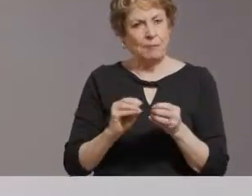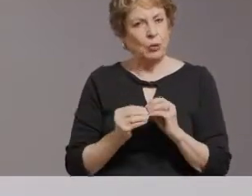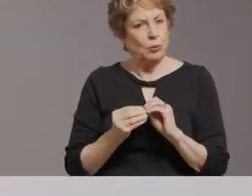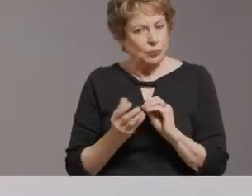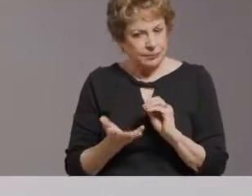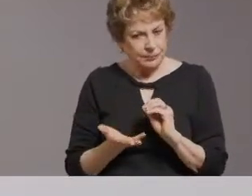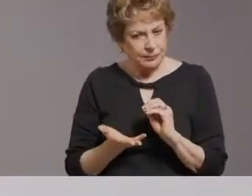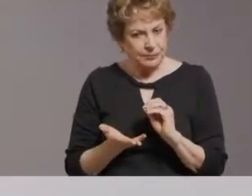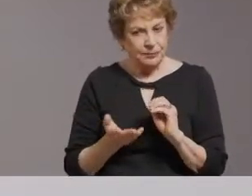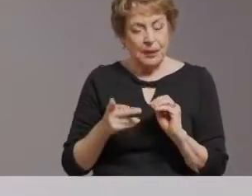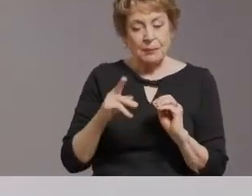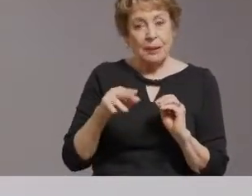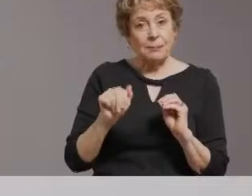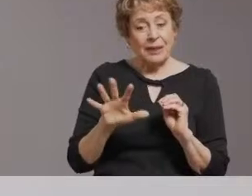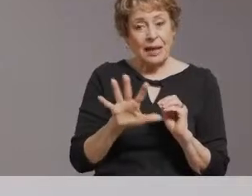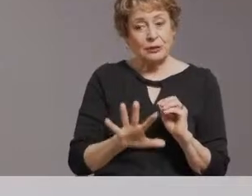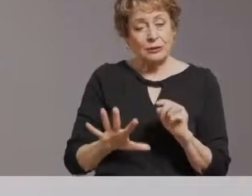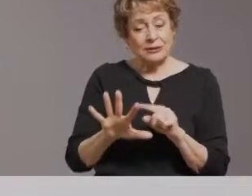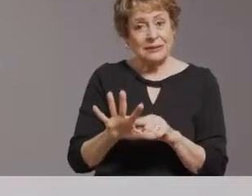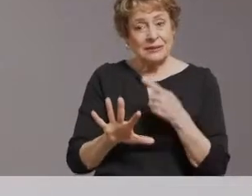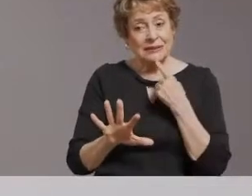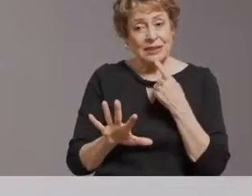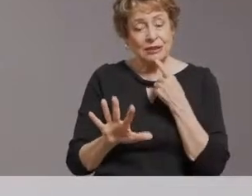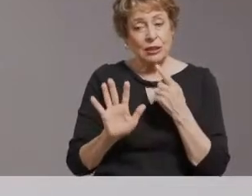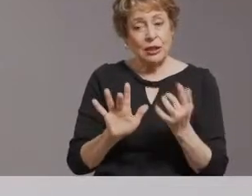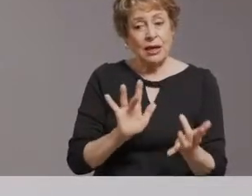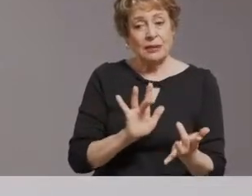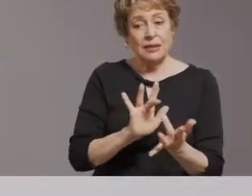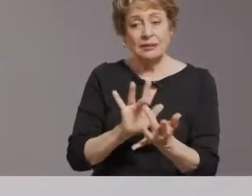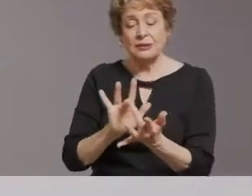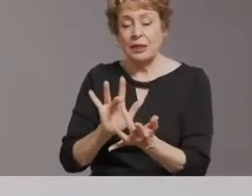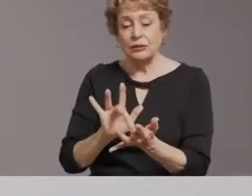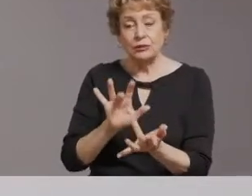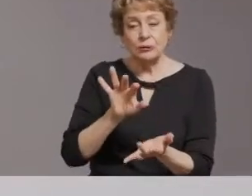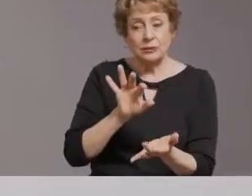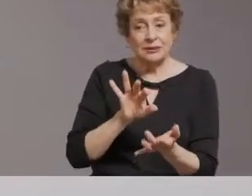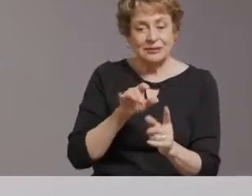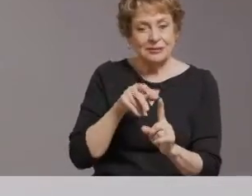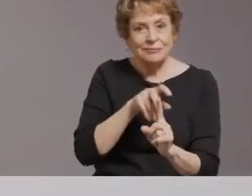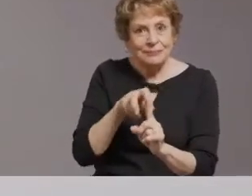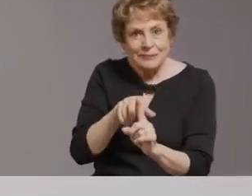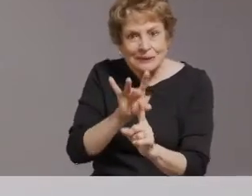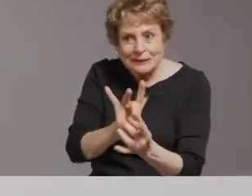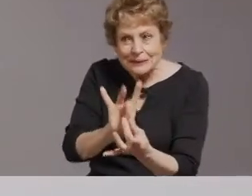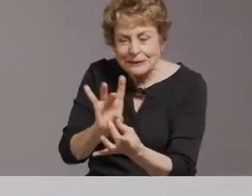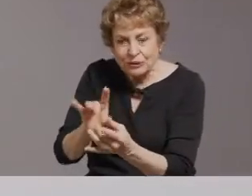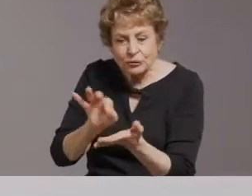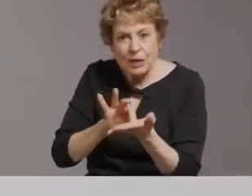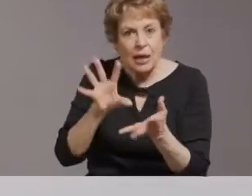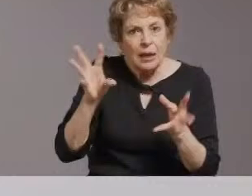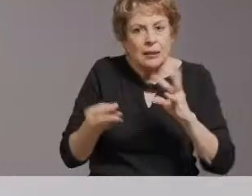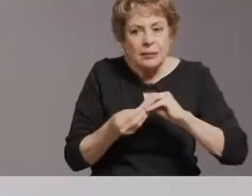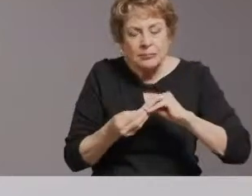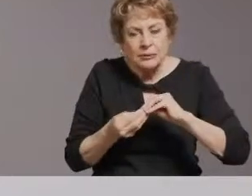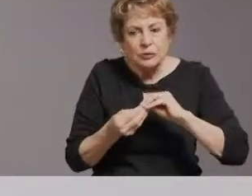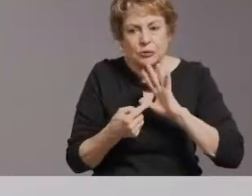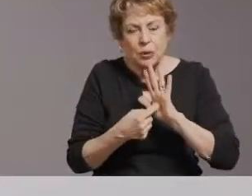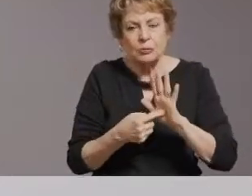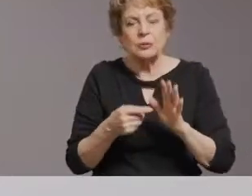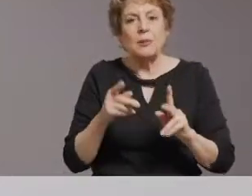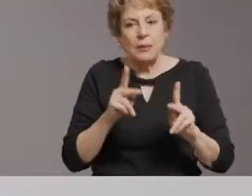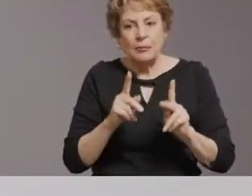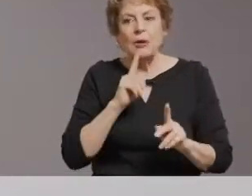pointing out that their contact tracing data show an uptick in people with COVID-19 going to restaurants, bars,